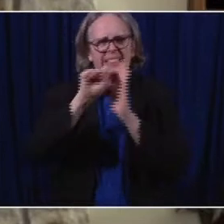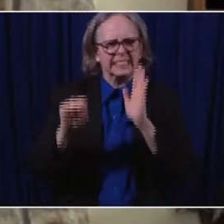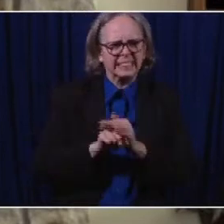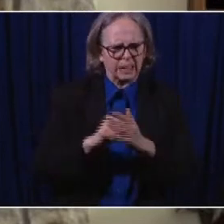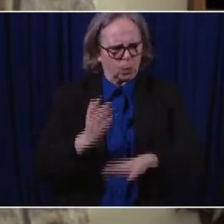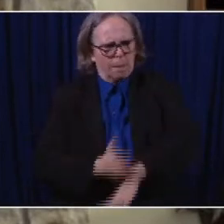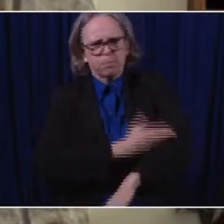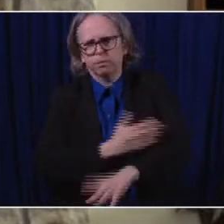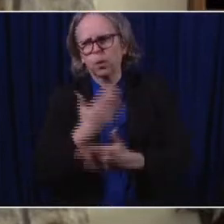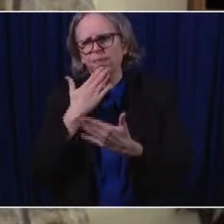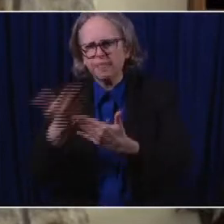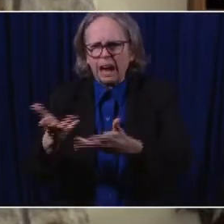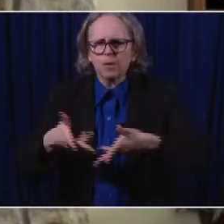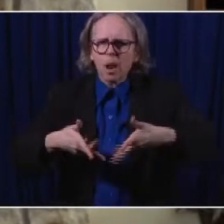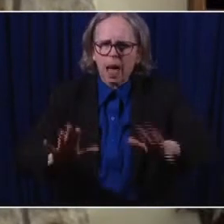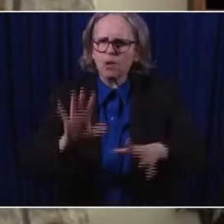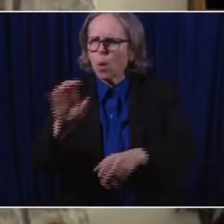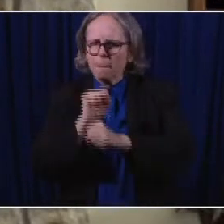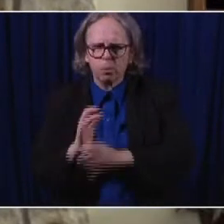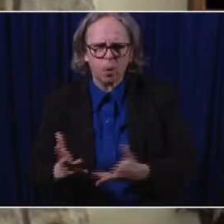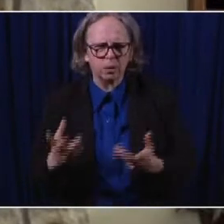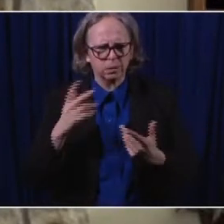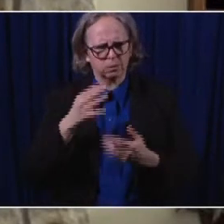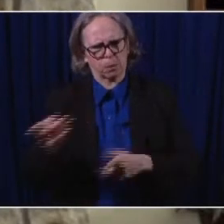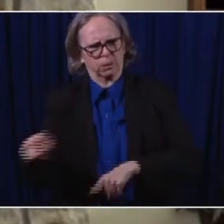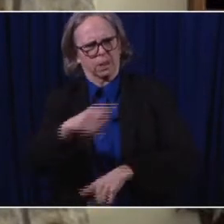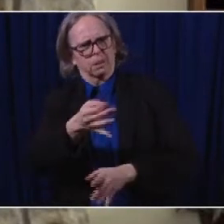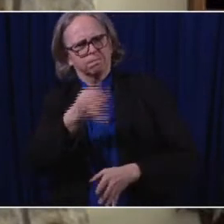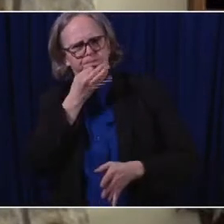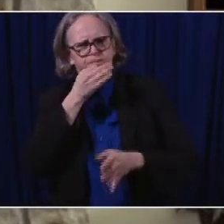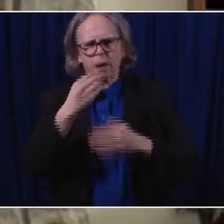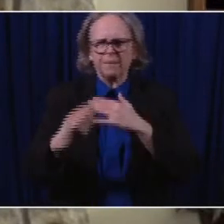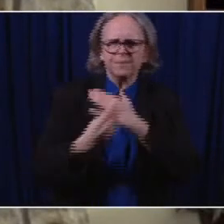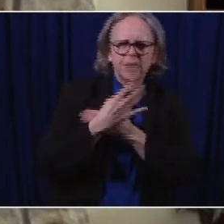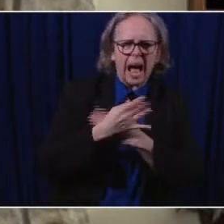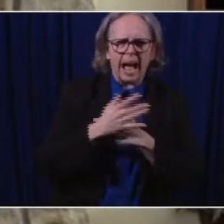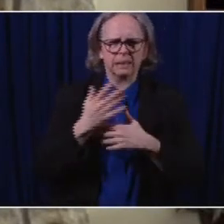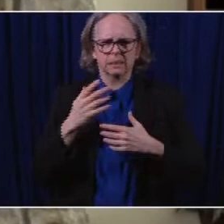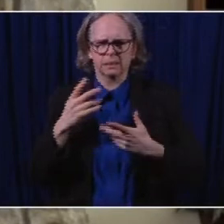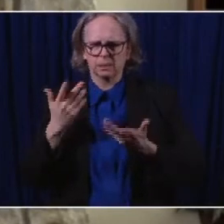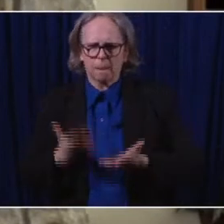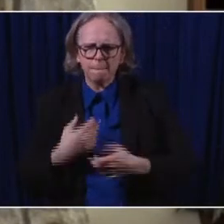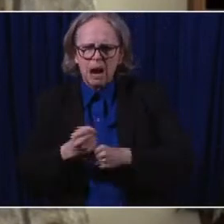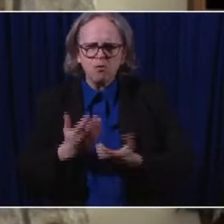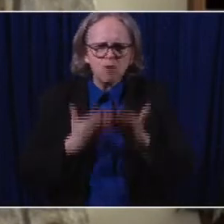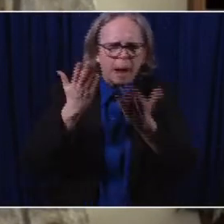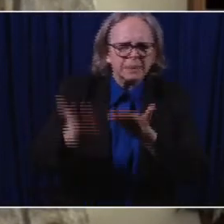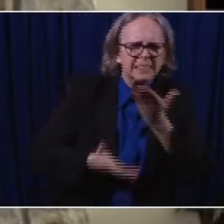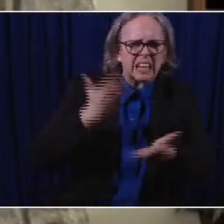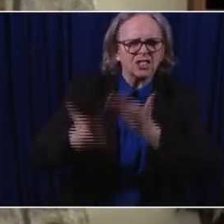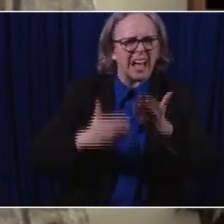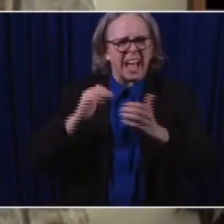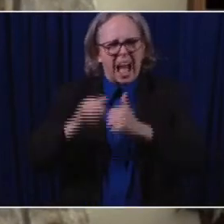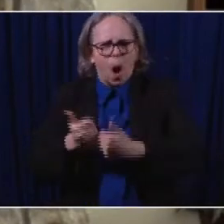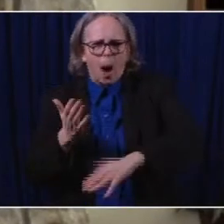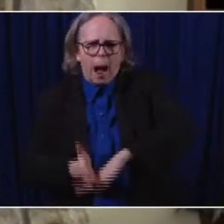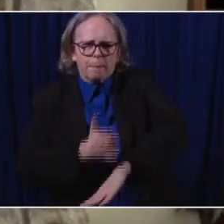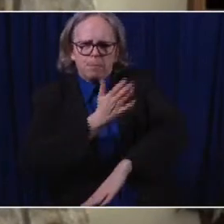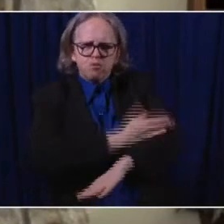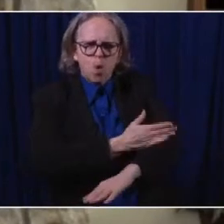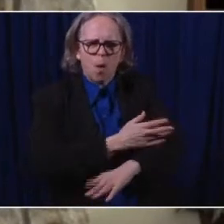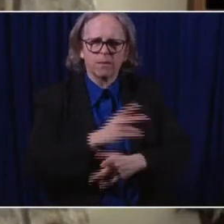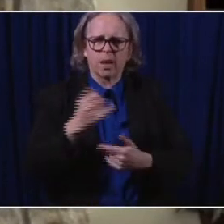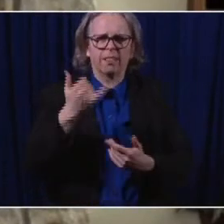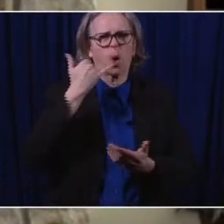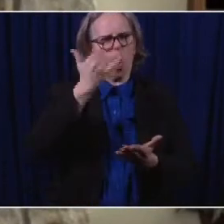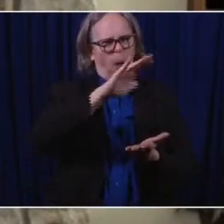provide recommendations and solutions to improve the call center, claims process, and fraud detection efforts in the state unemployment